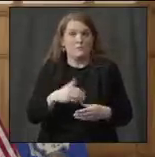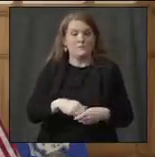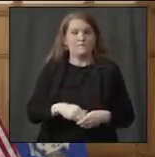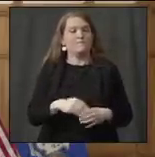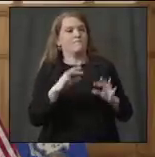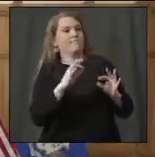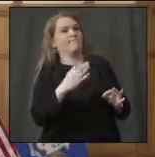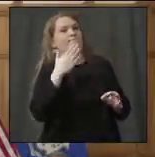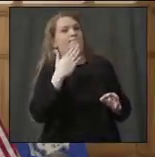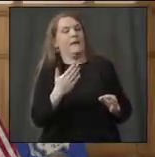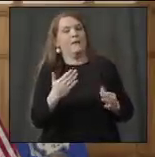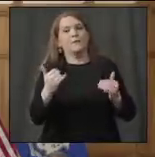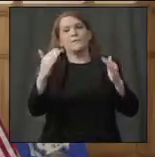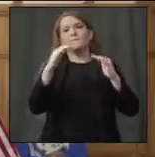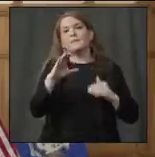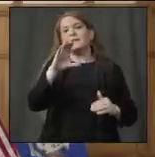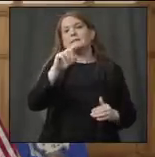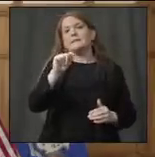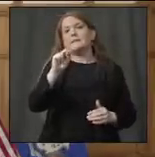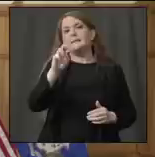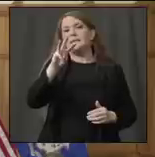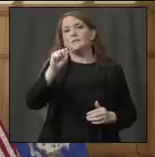Move along next to CT News Junkie.